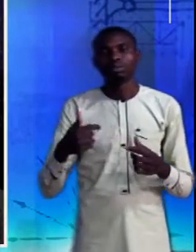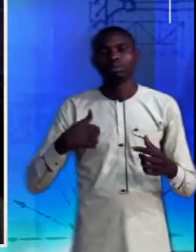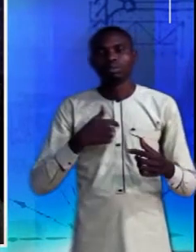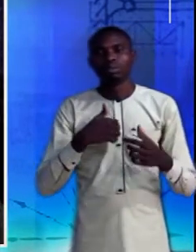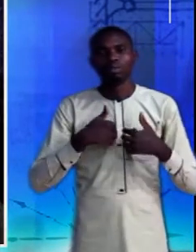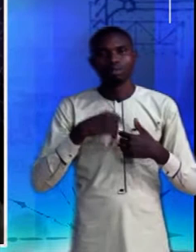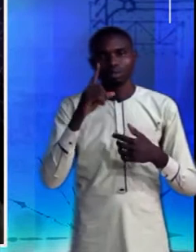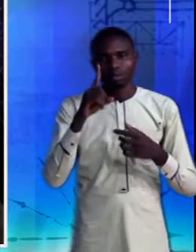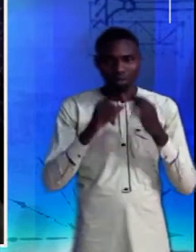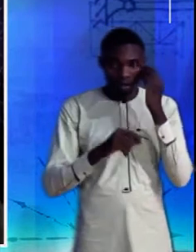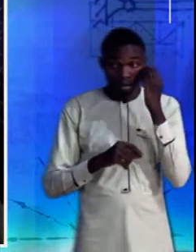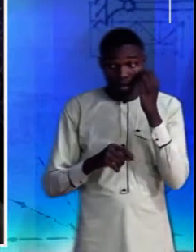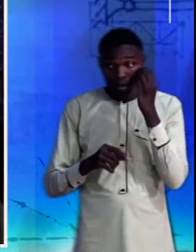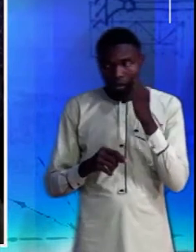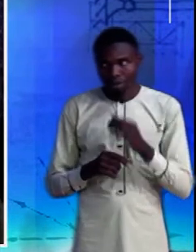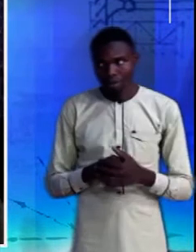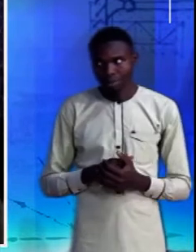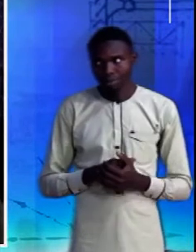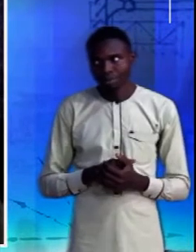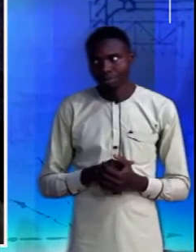days long.